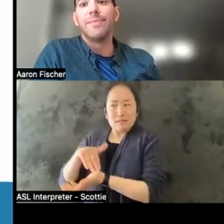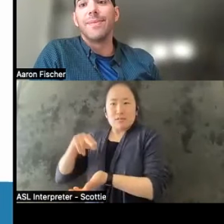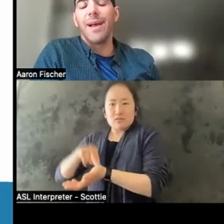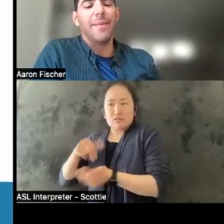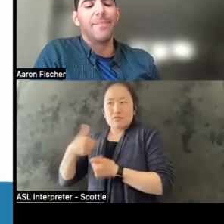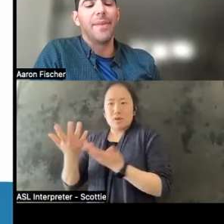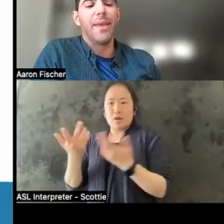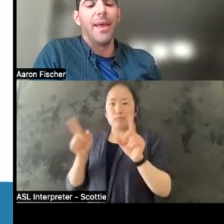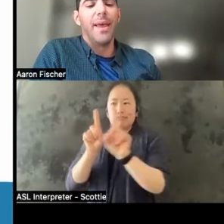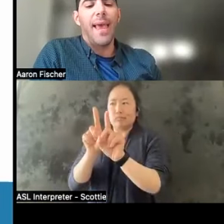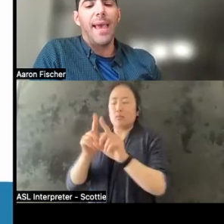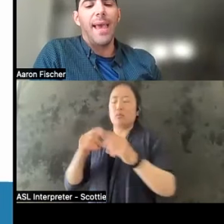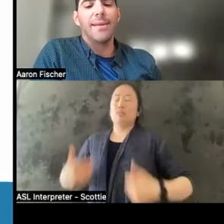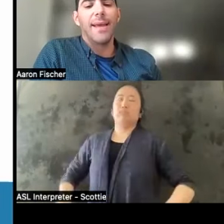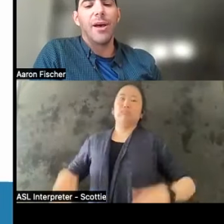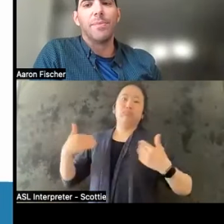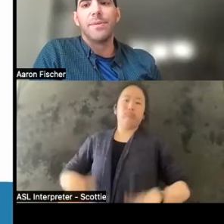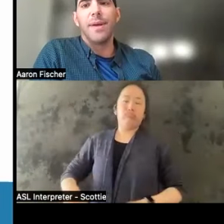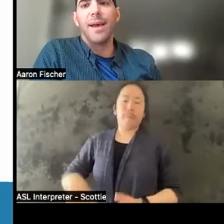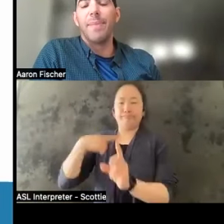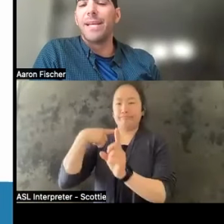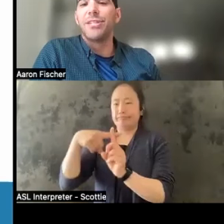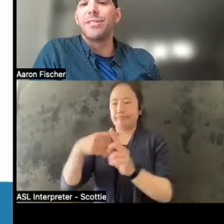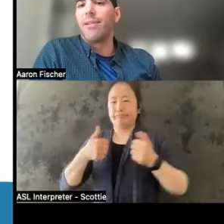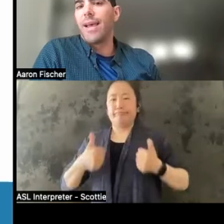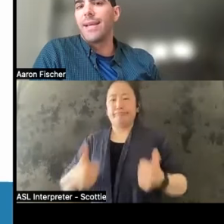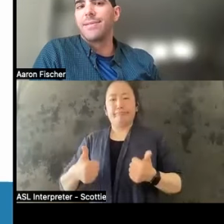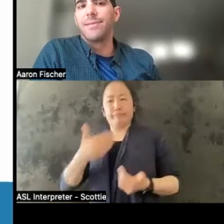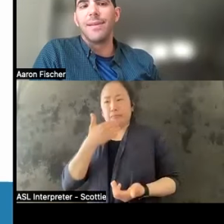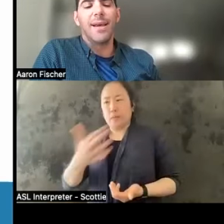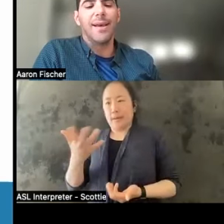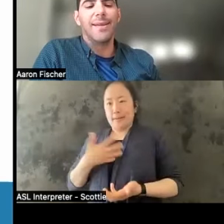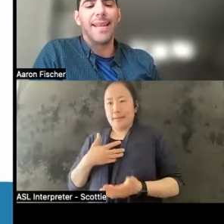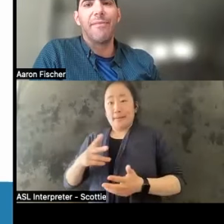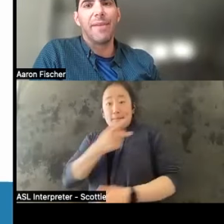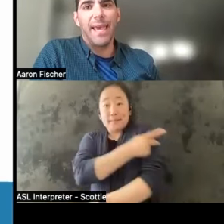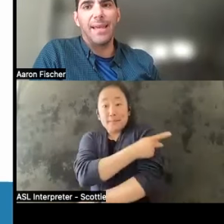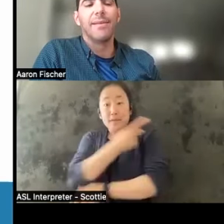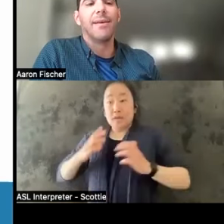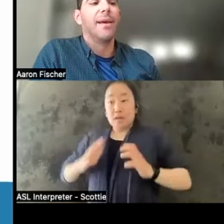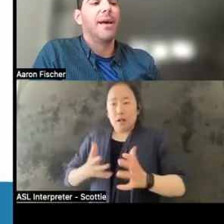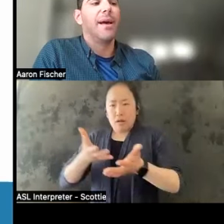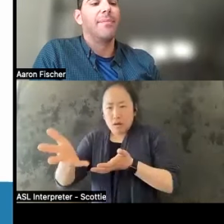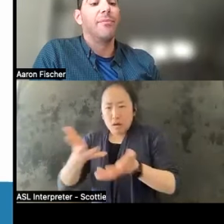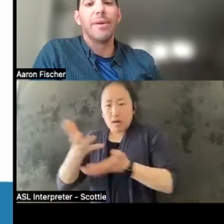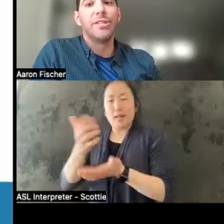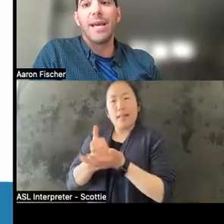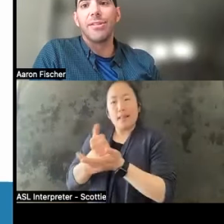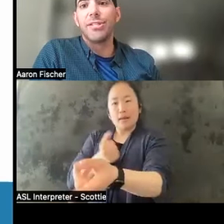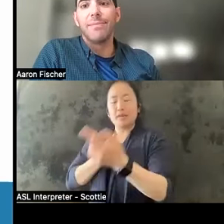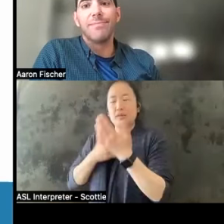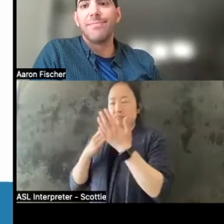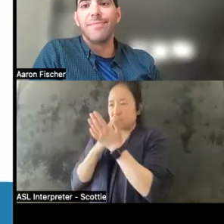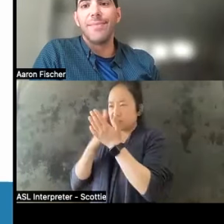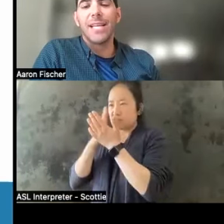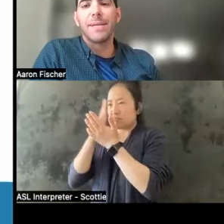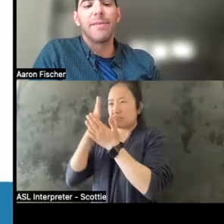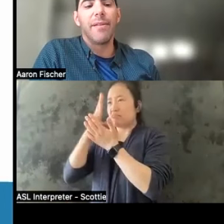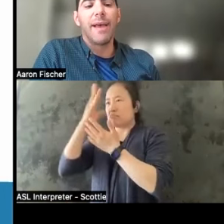fruit. And helped patients and clients navigate really